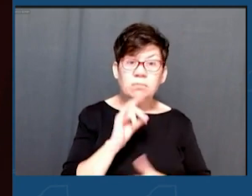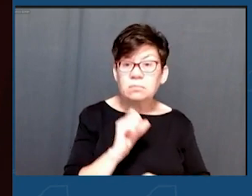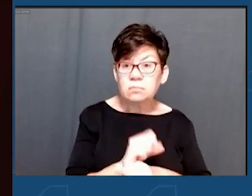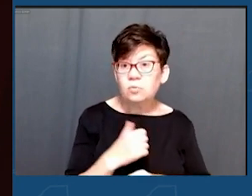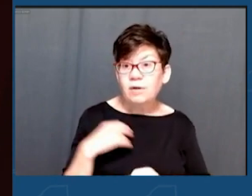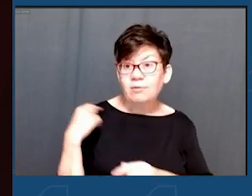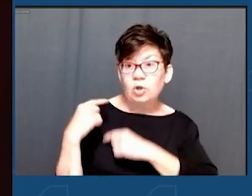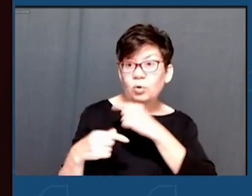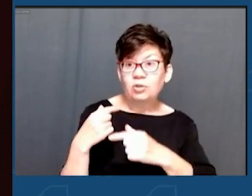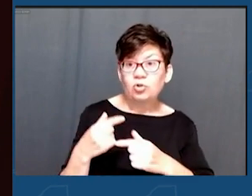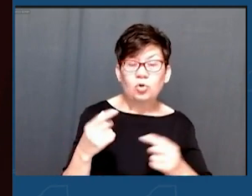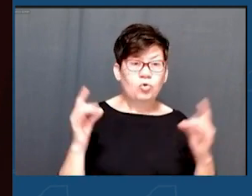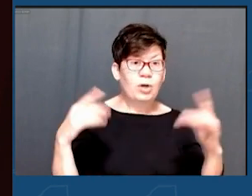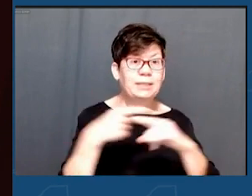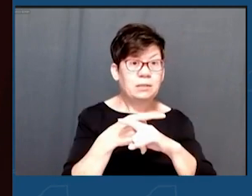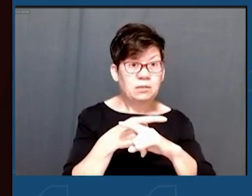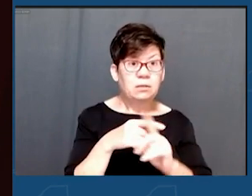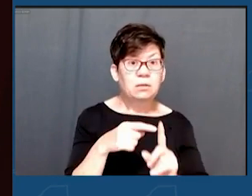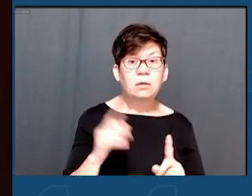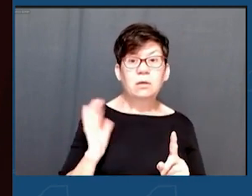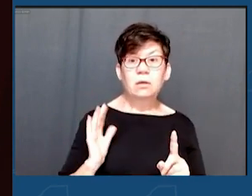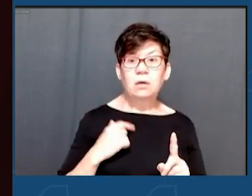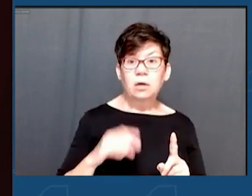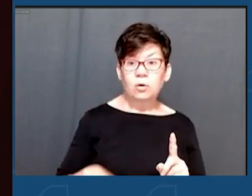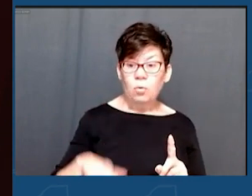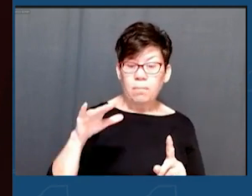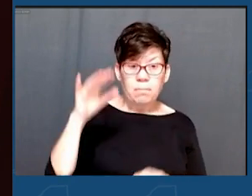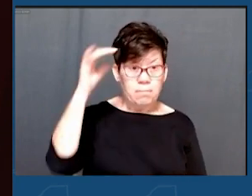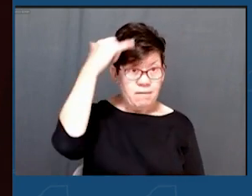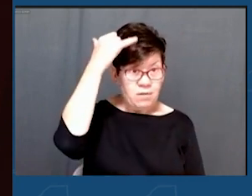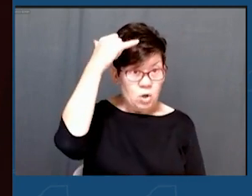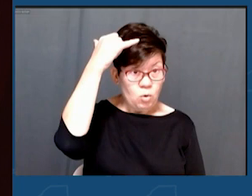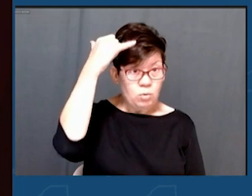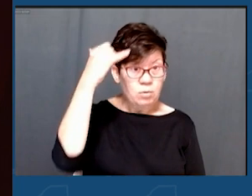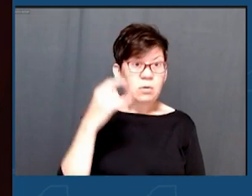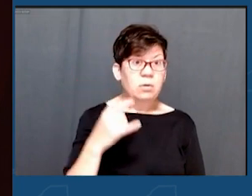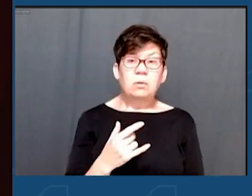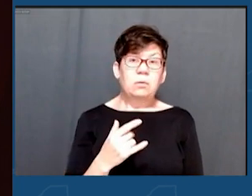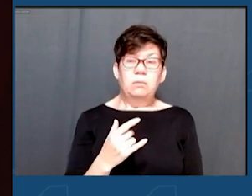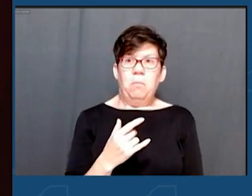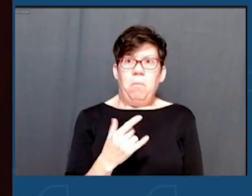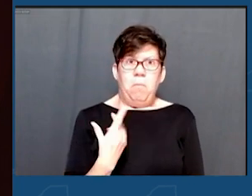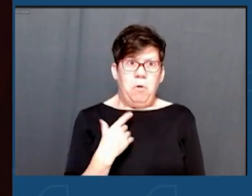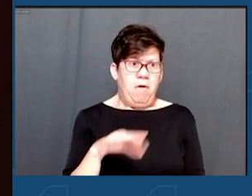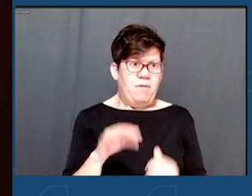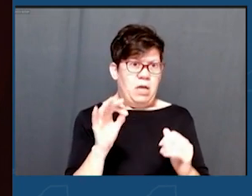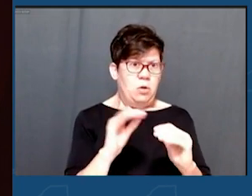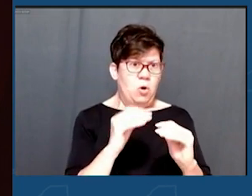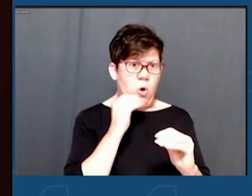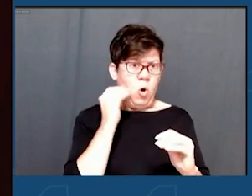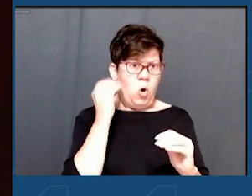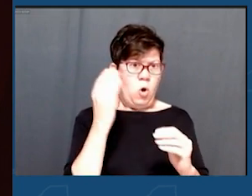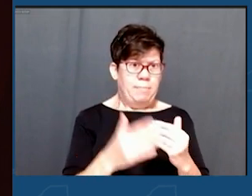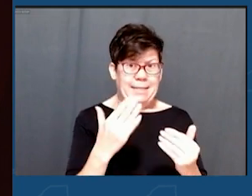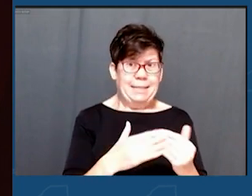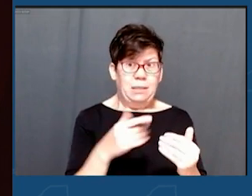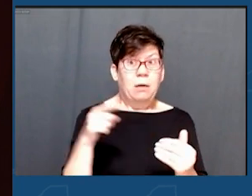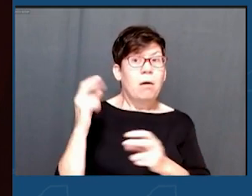crisis. When I was growing up in Buffalo, you never worried about finding a home. You were worried about finding a